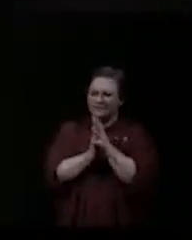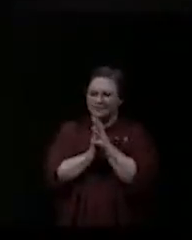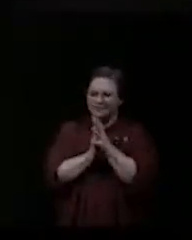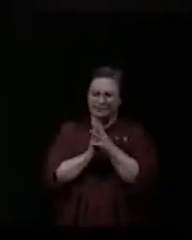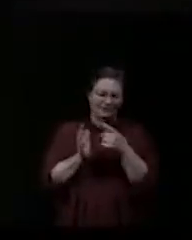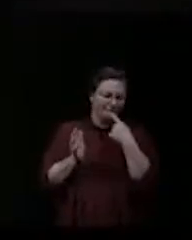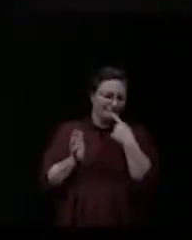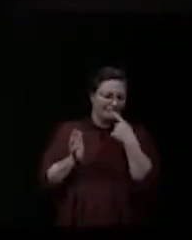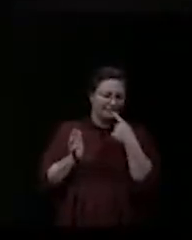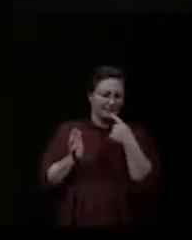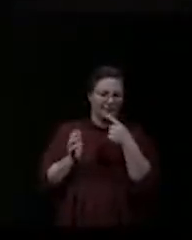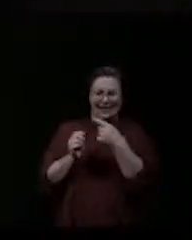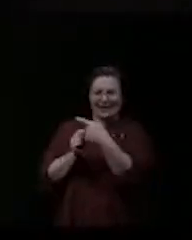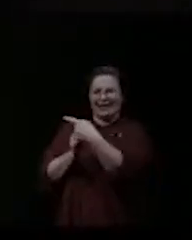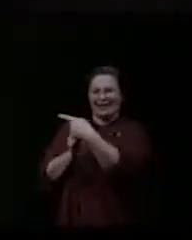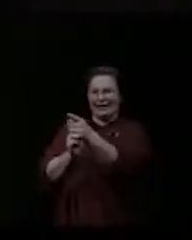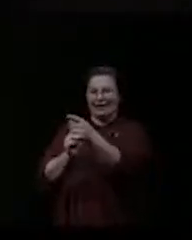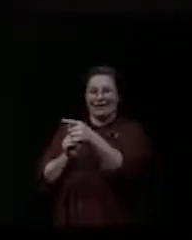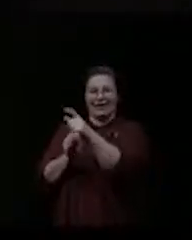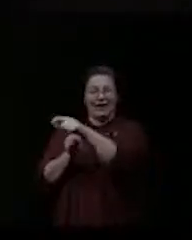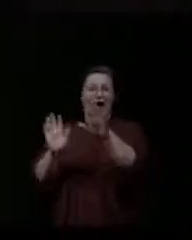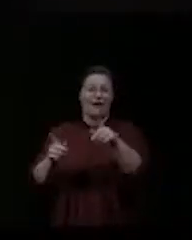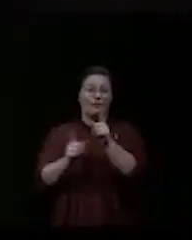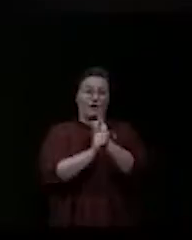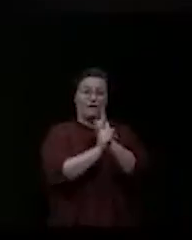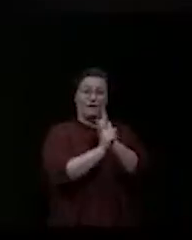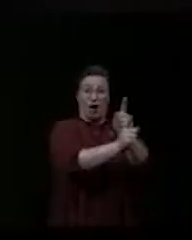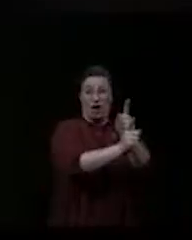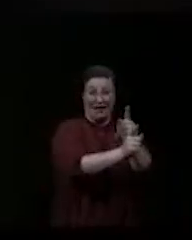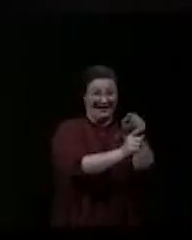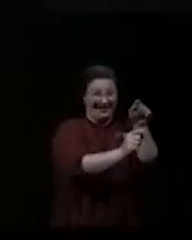I suppose, followed some of these